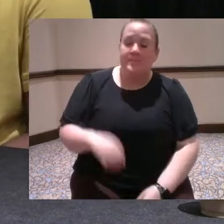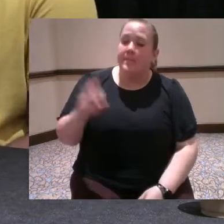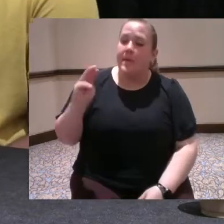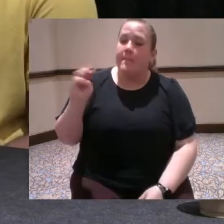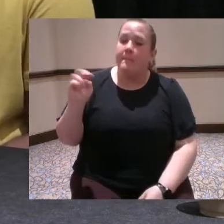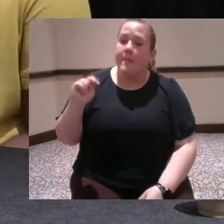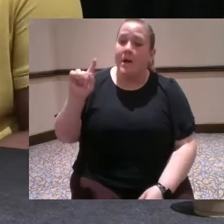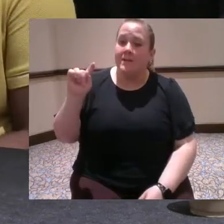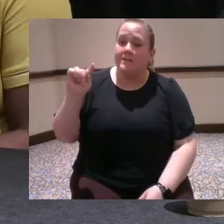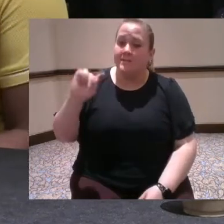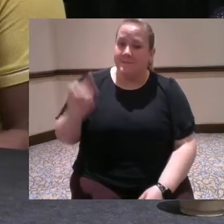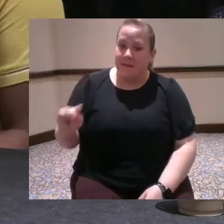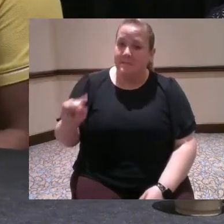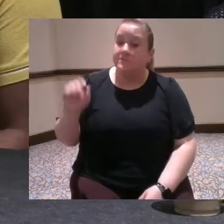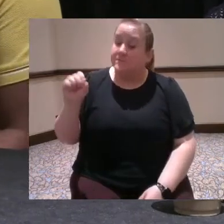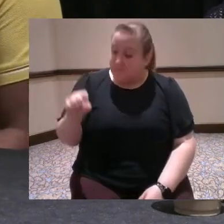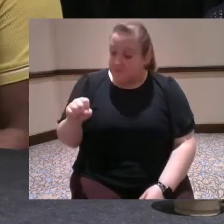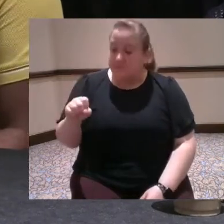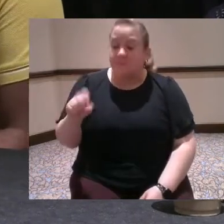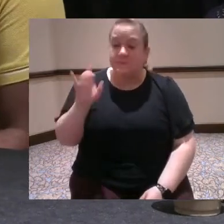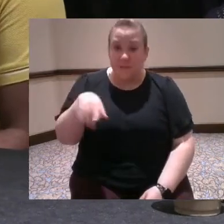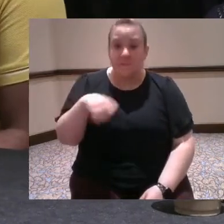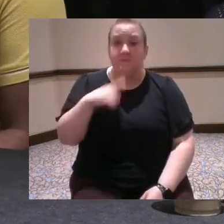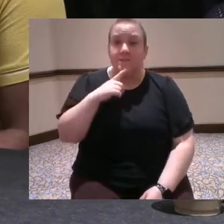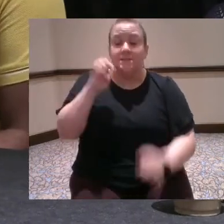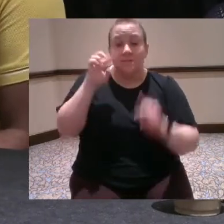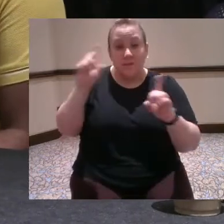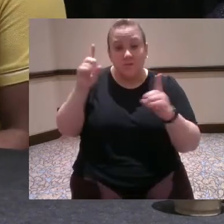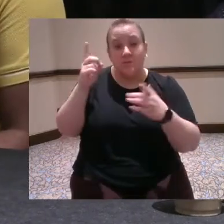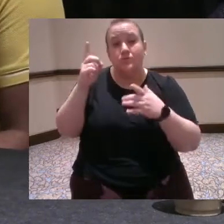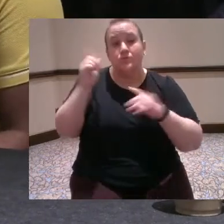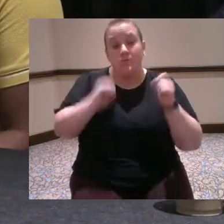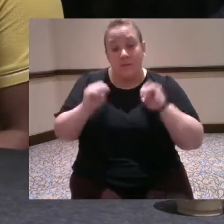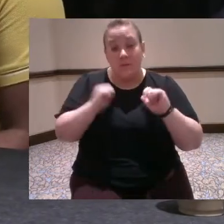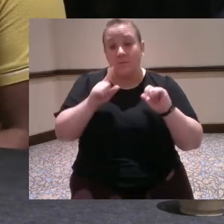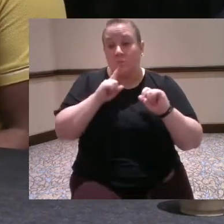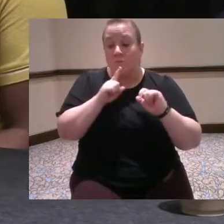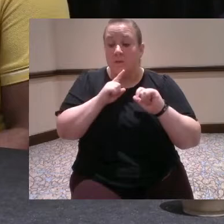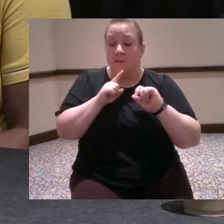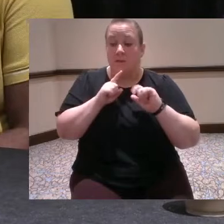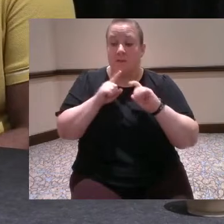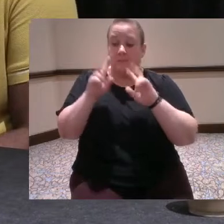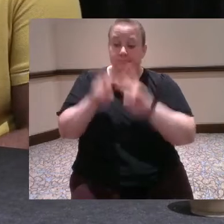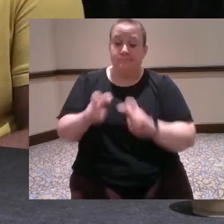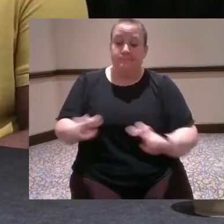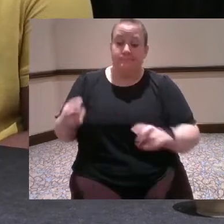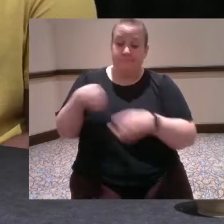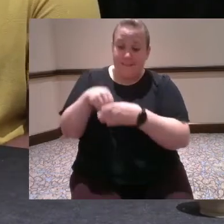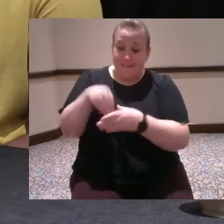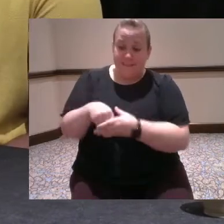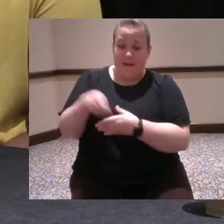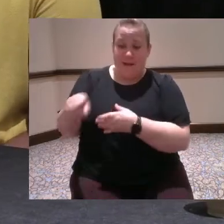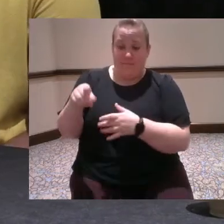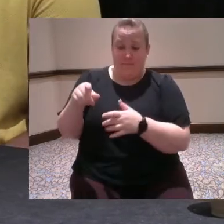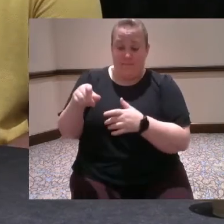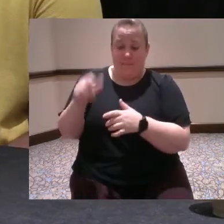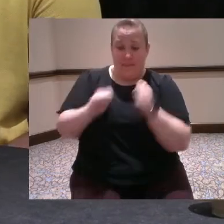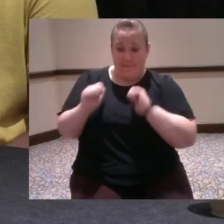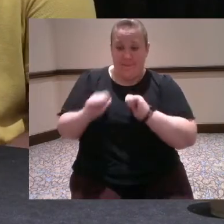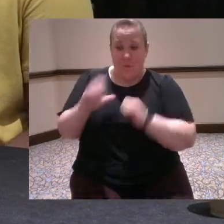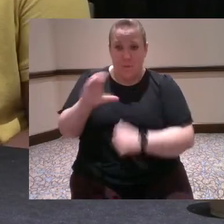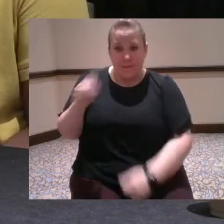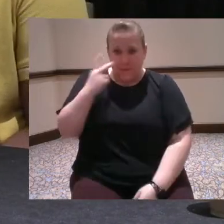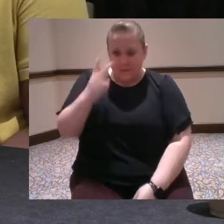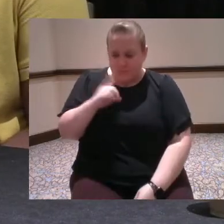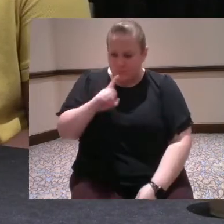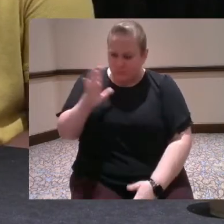That's what I wanted to hit on, is the fact that, you know, educational theater and looking inside of the theater companies and seeing all of